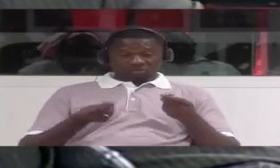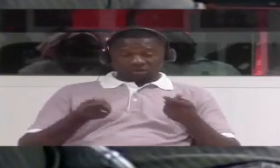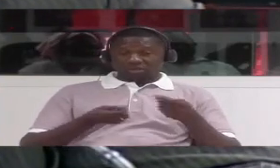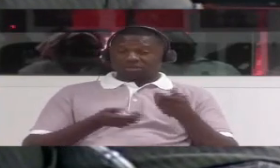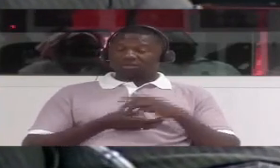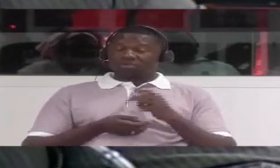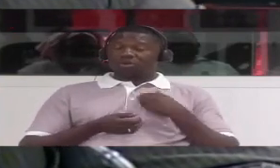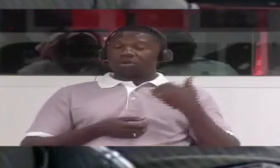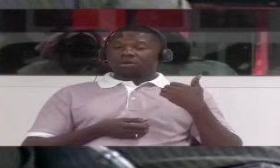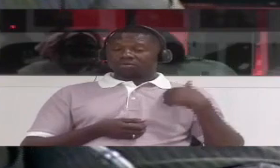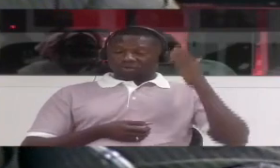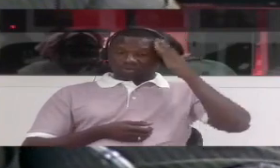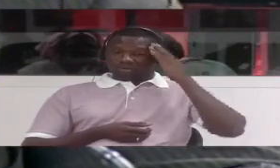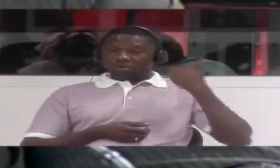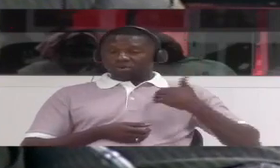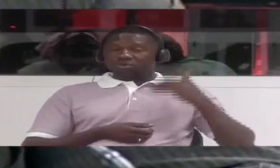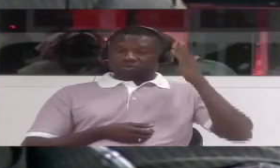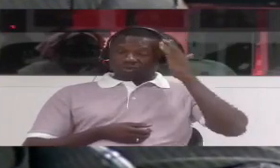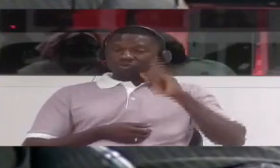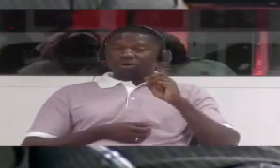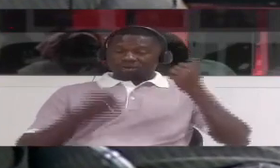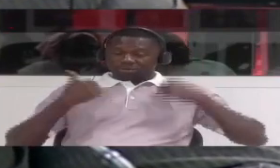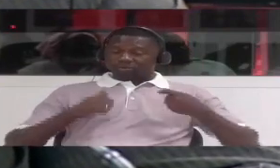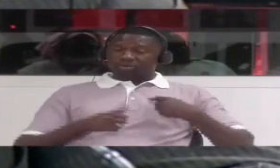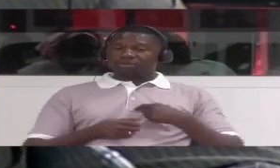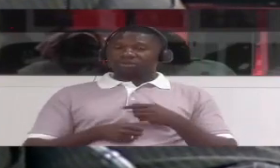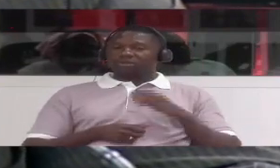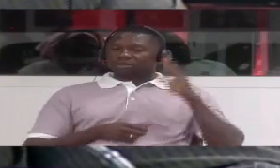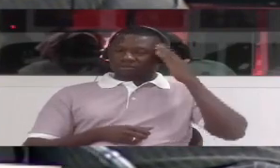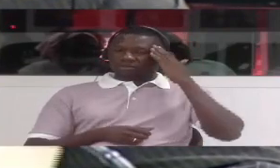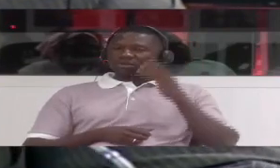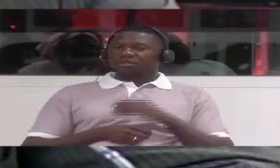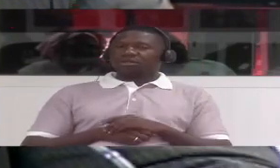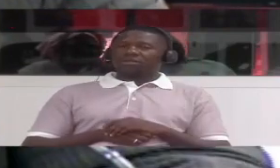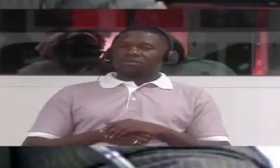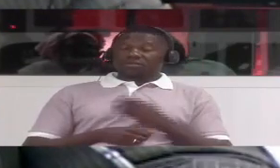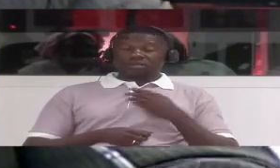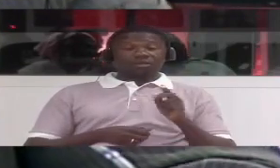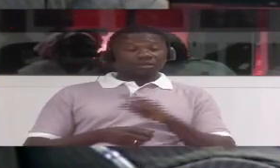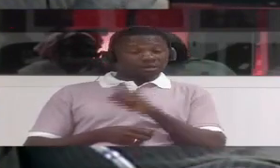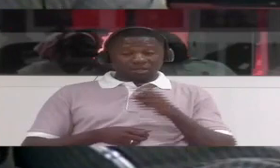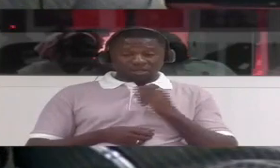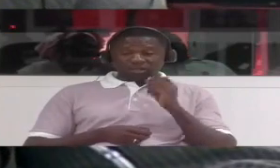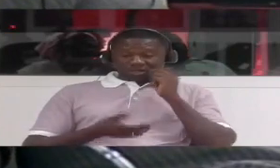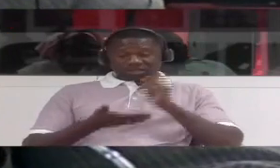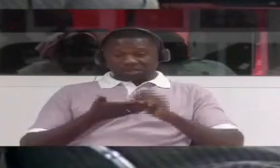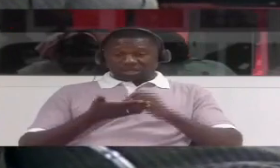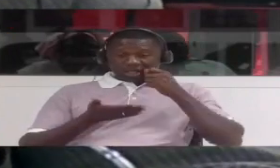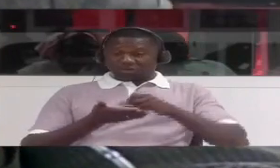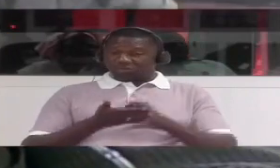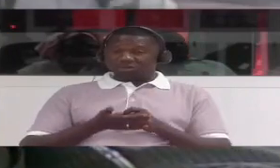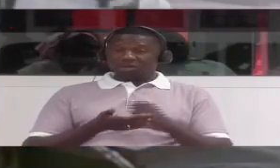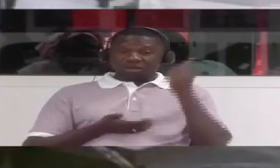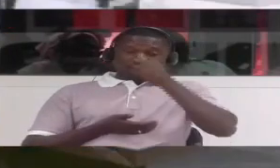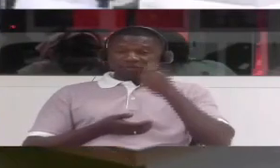people who knew what happened to me were concerned. And I think they have written to the Human Rights, African Commission of Human